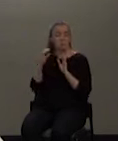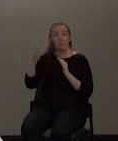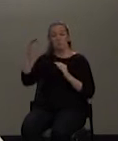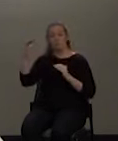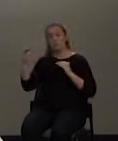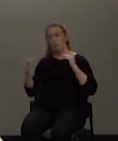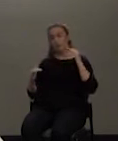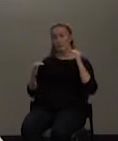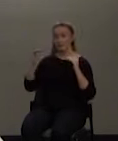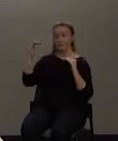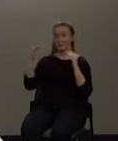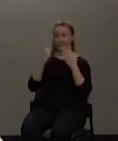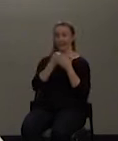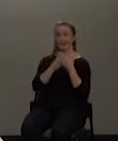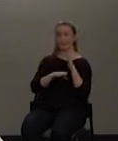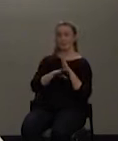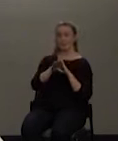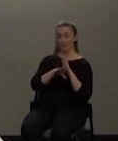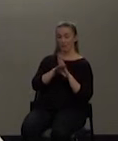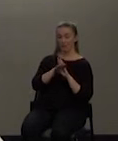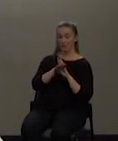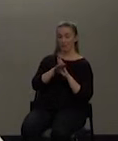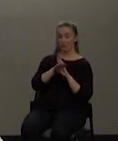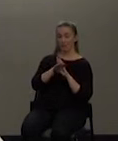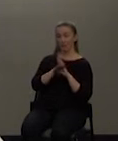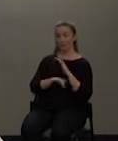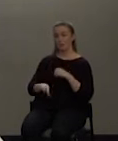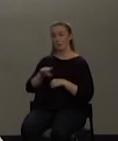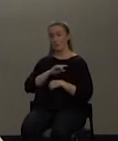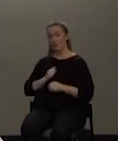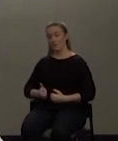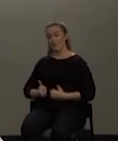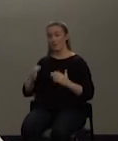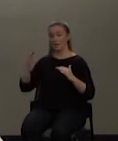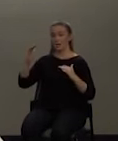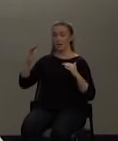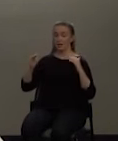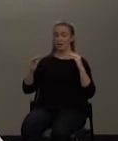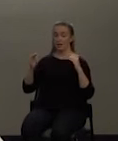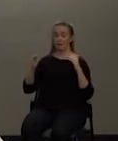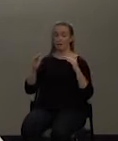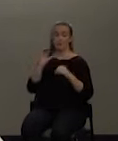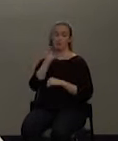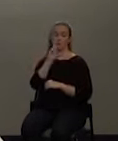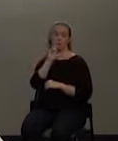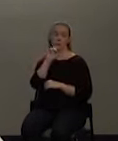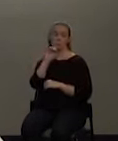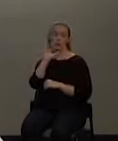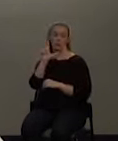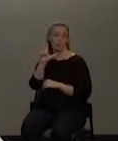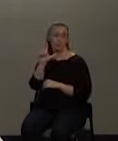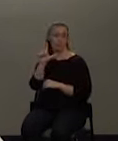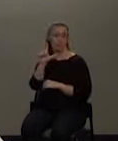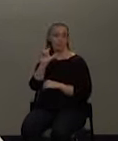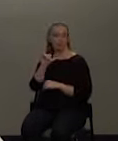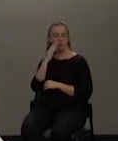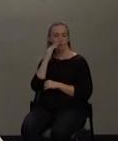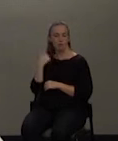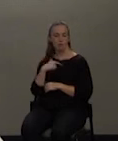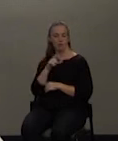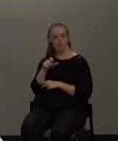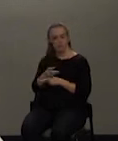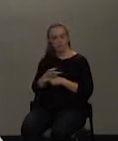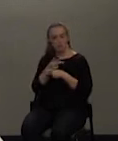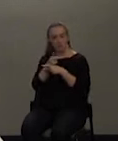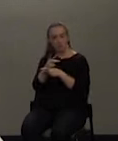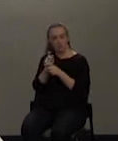balancing economic development with quality of life is critical. And that's why we need to be strategic in the investments that we make